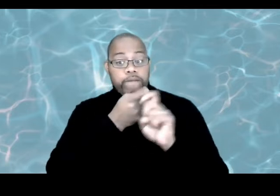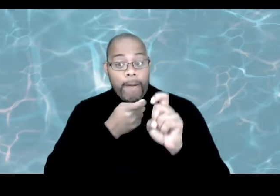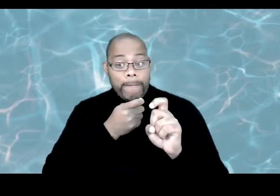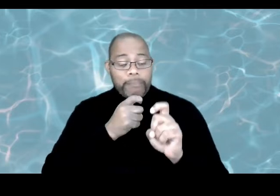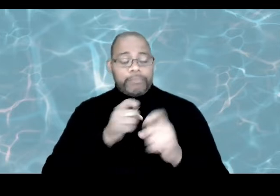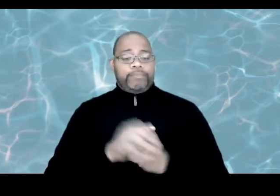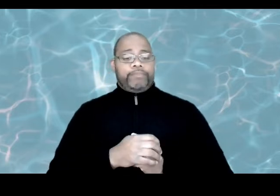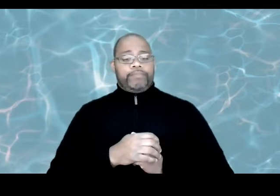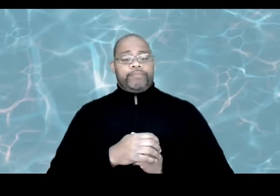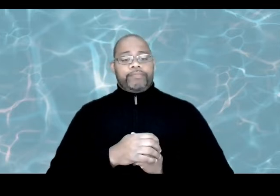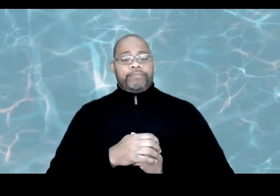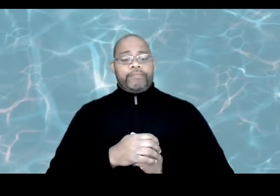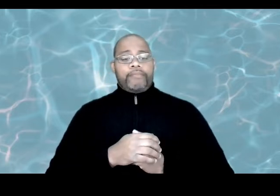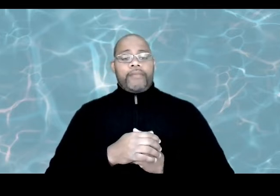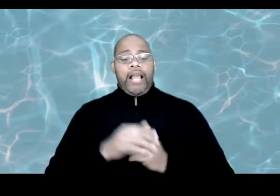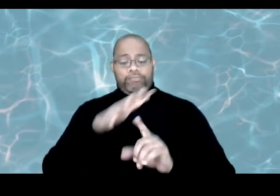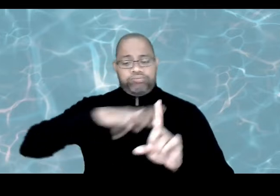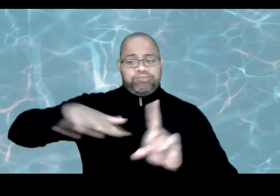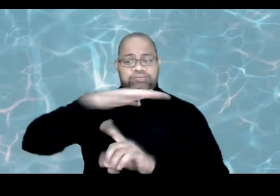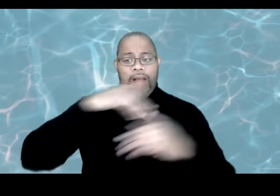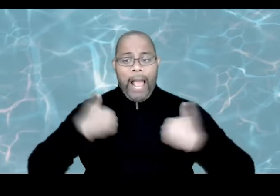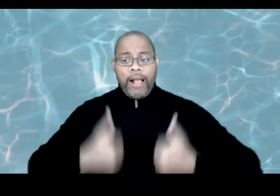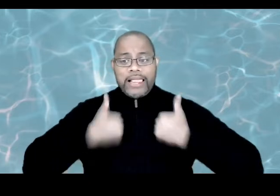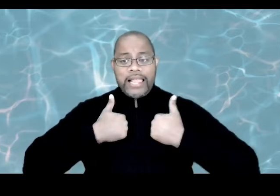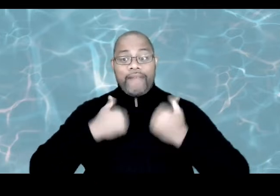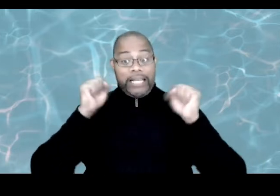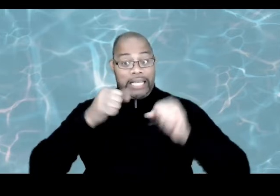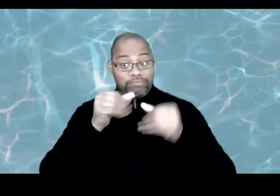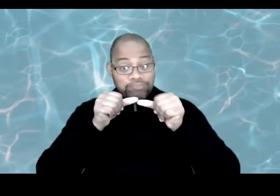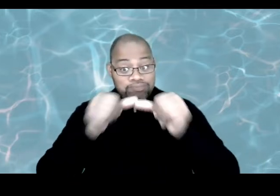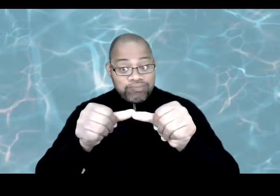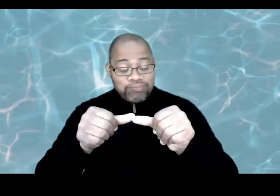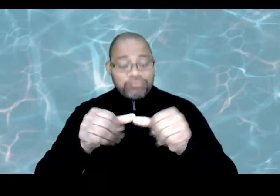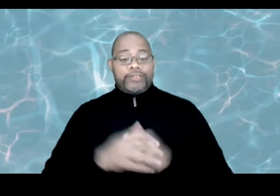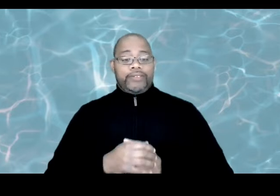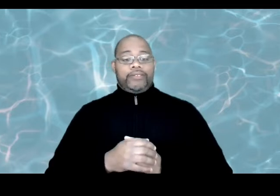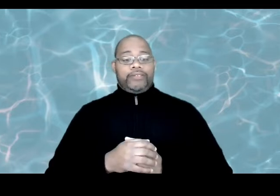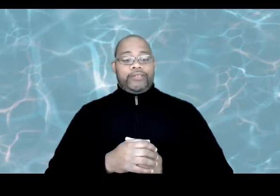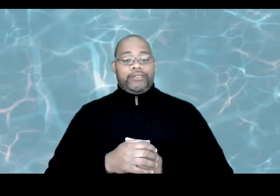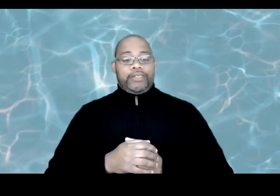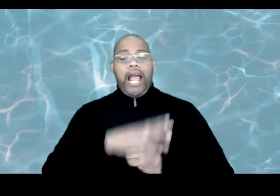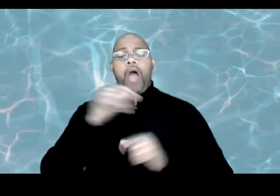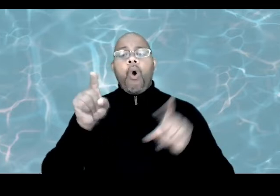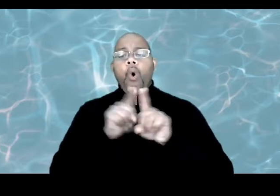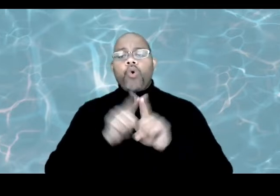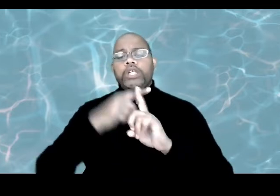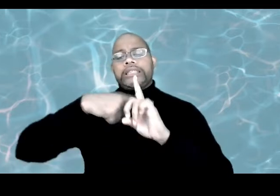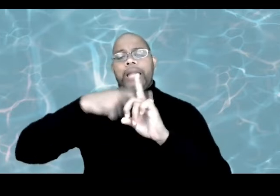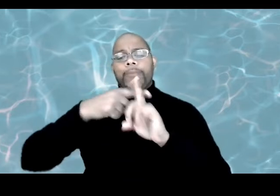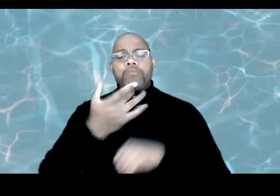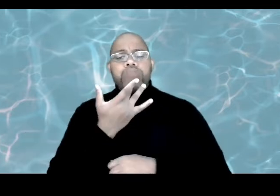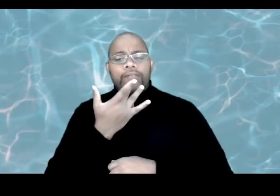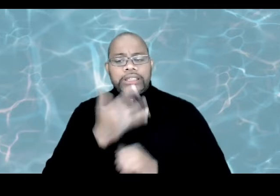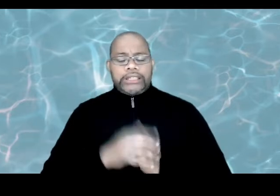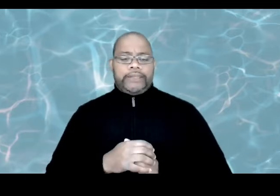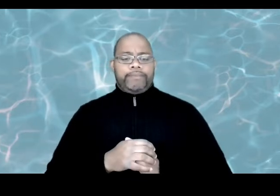species food source is coming from, the habitat viability, how well can it live in the habitat that it's in currently, and also its